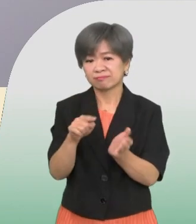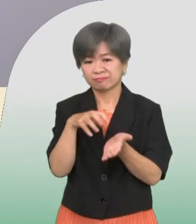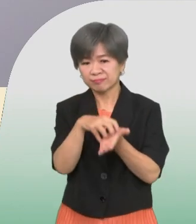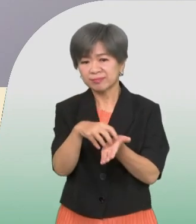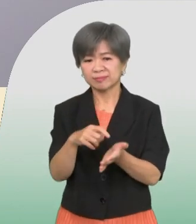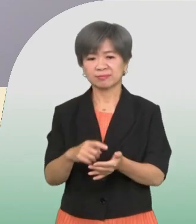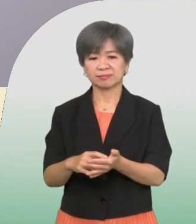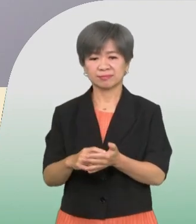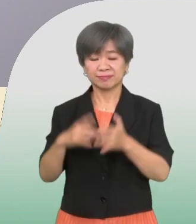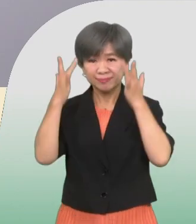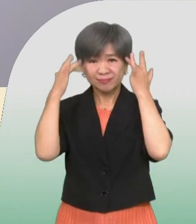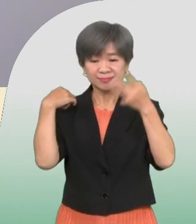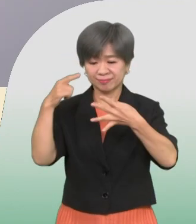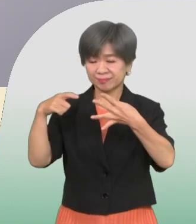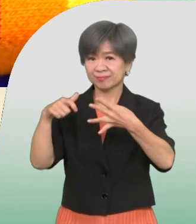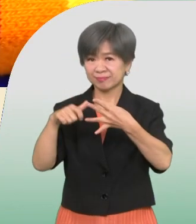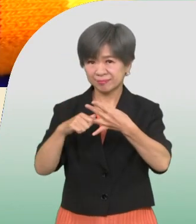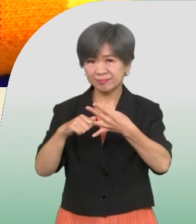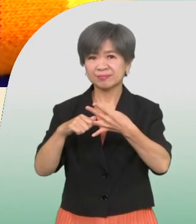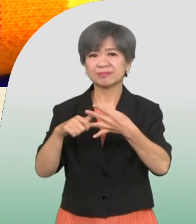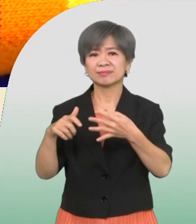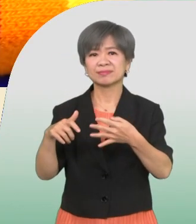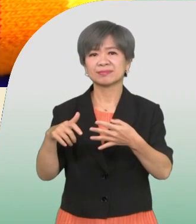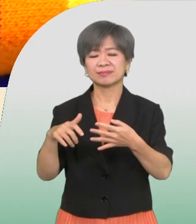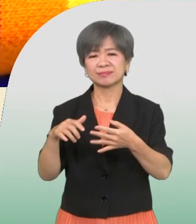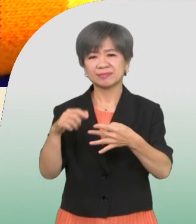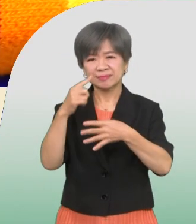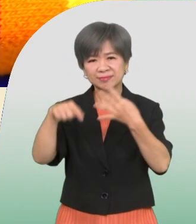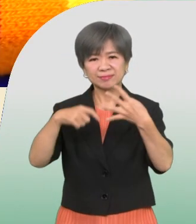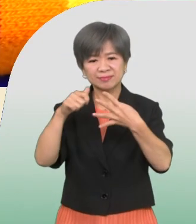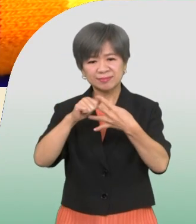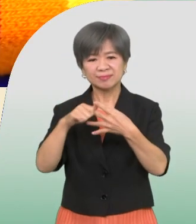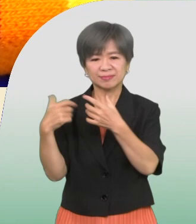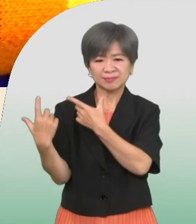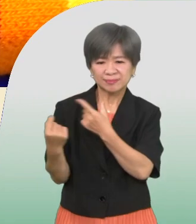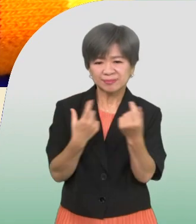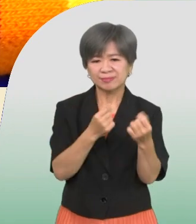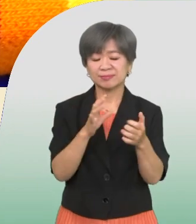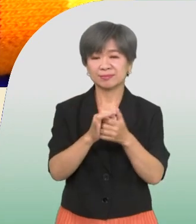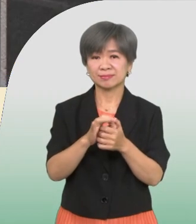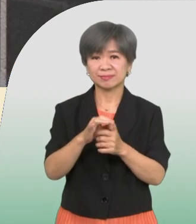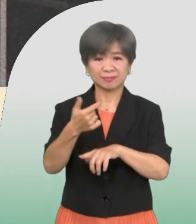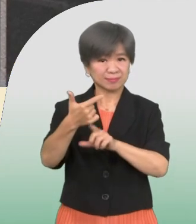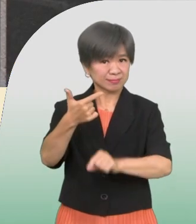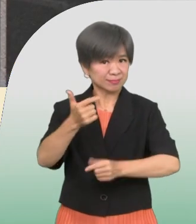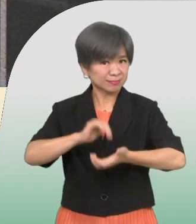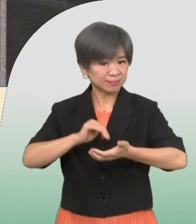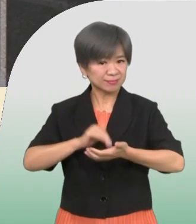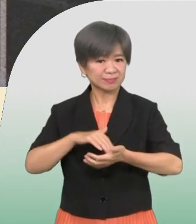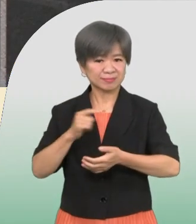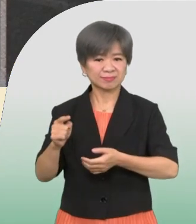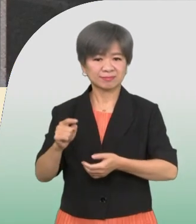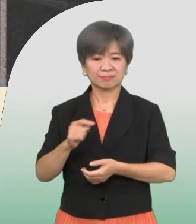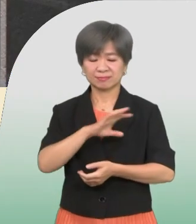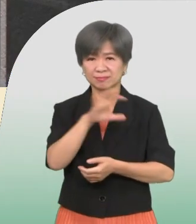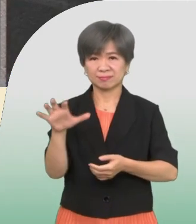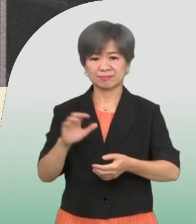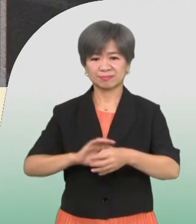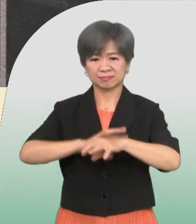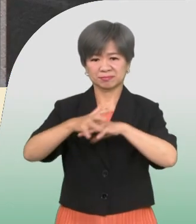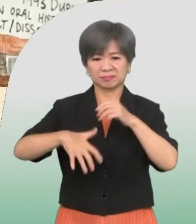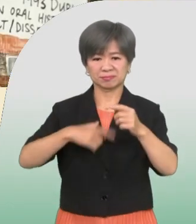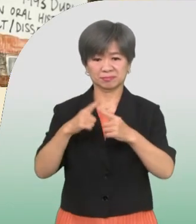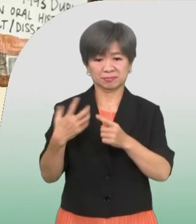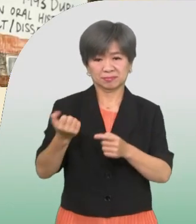of people out every summer, and that happens not just during Pride Month, but every time there's a human rights risk in the